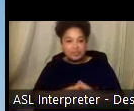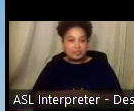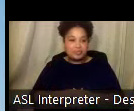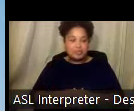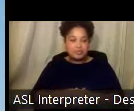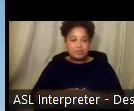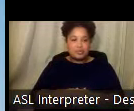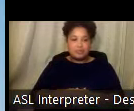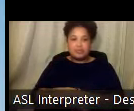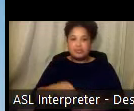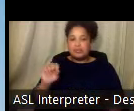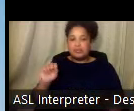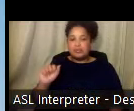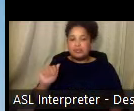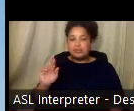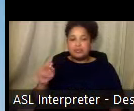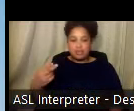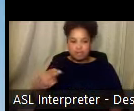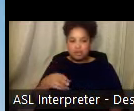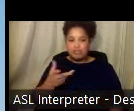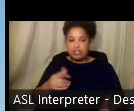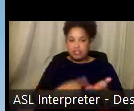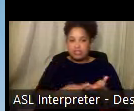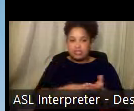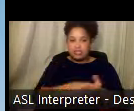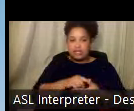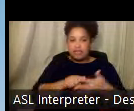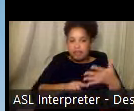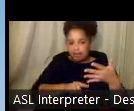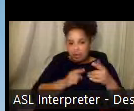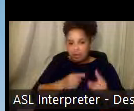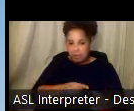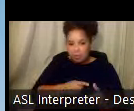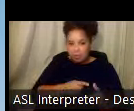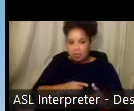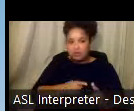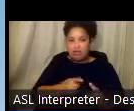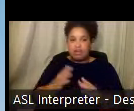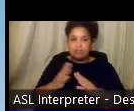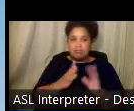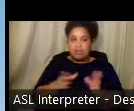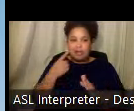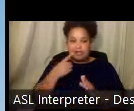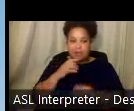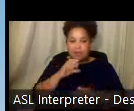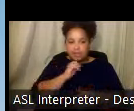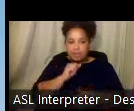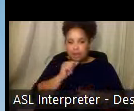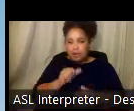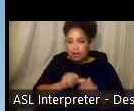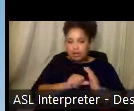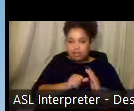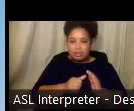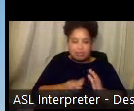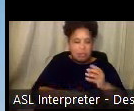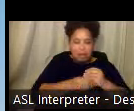So Sarah already discussed the 5 goals in the master plan for aging, so I won't say much more about